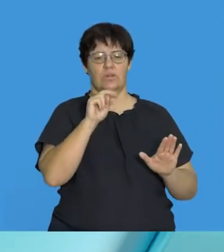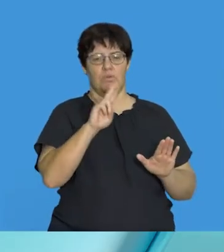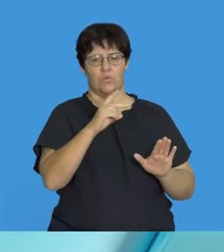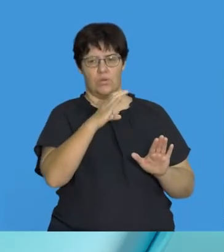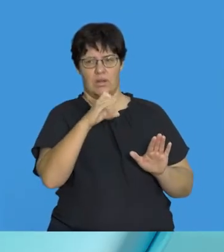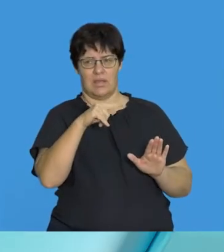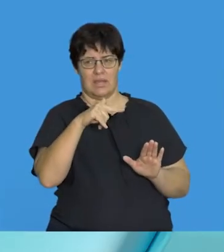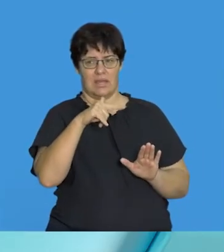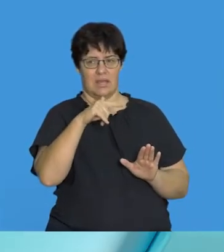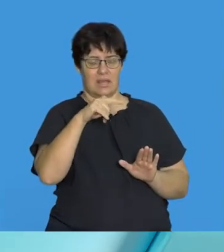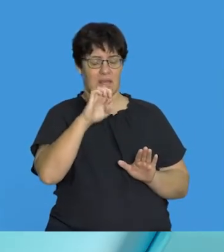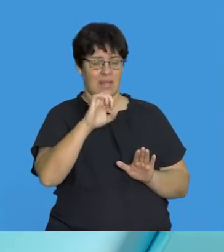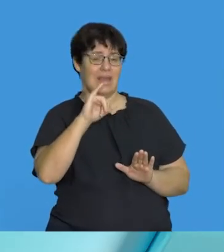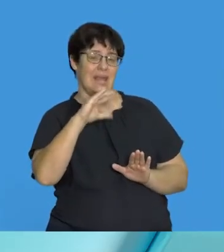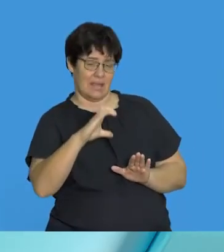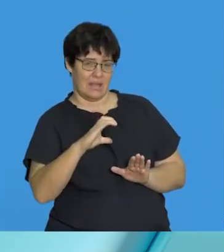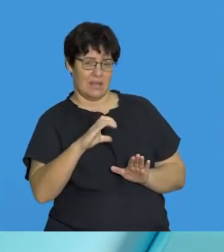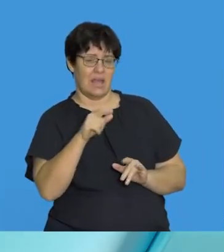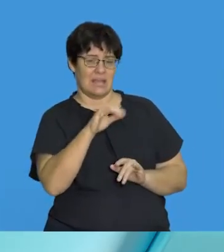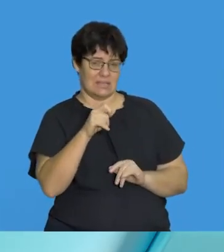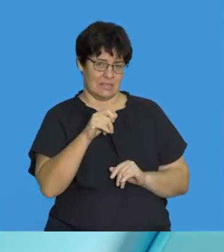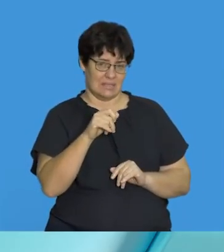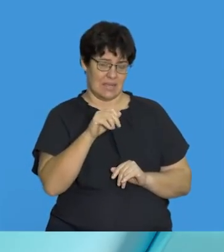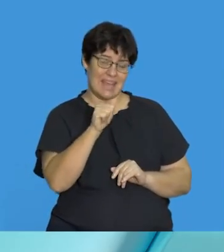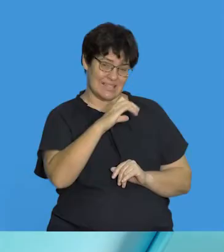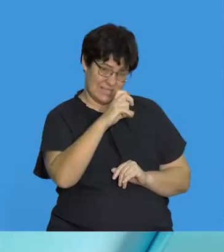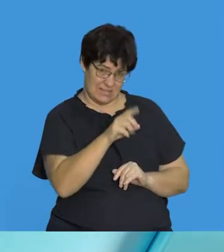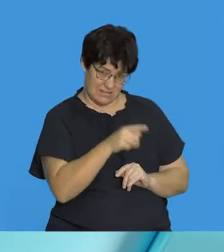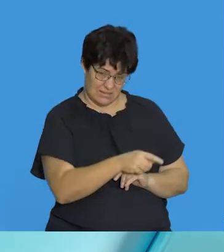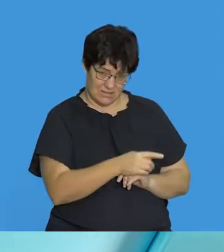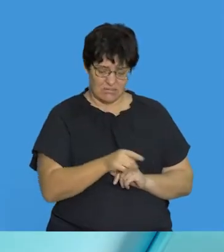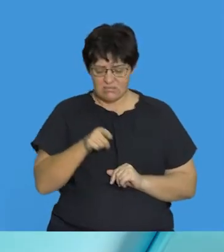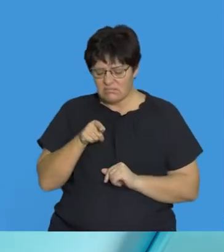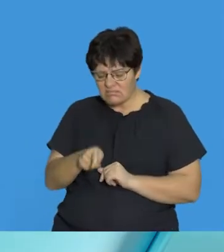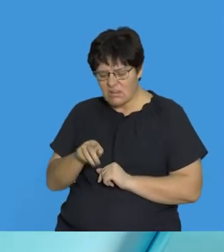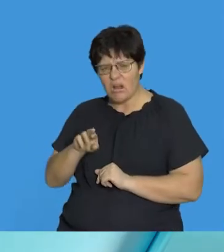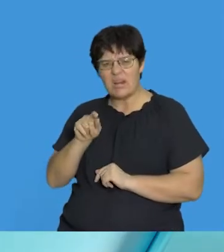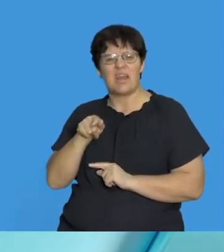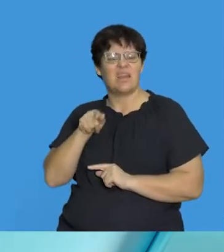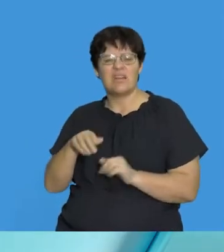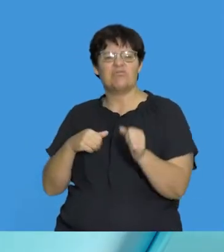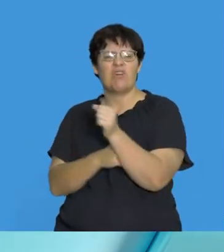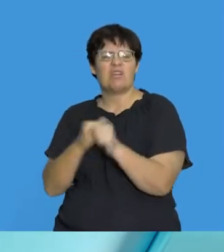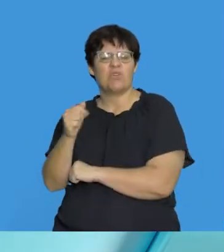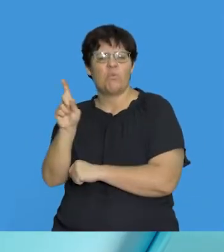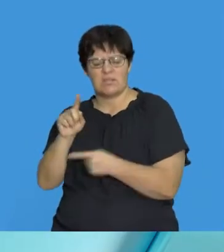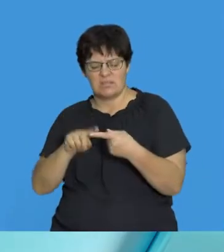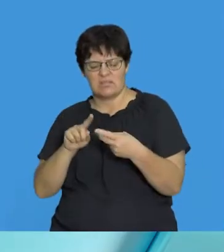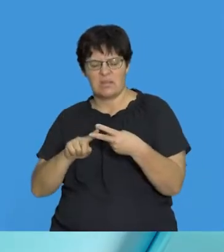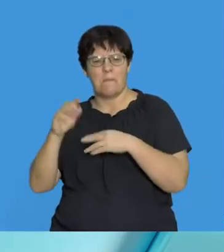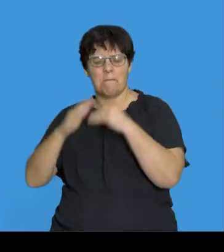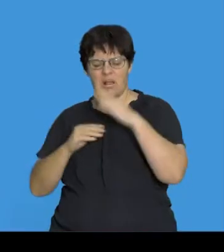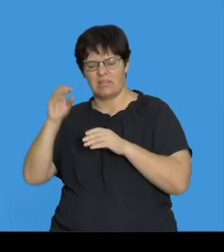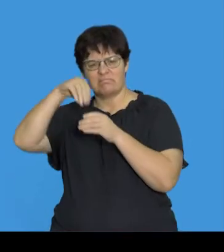focusing on RNA. So let's try and understand what RNA is, its structure, and what are the building blocks of RNA. So